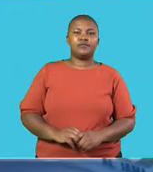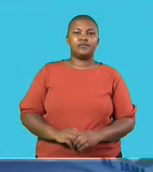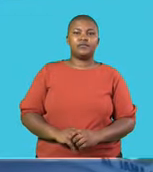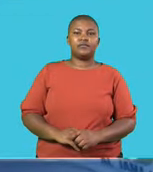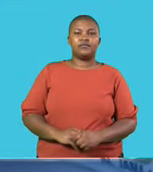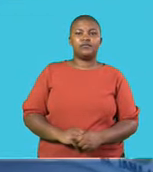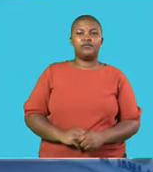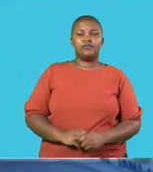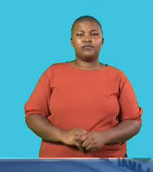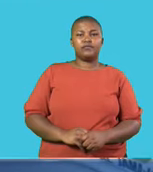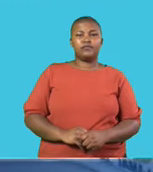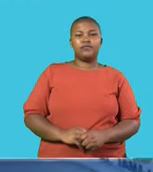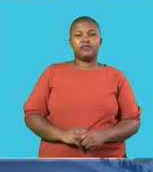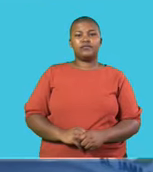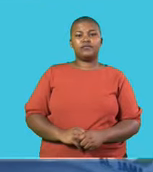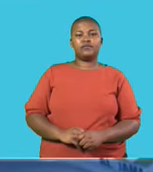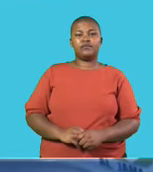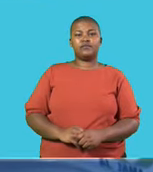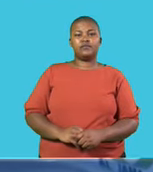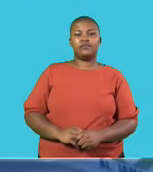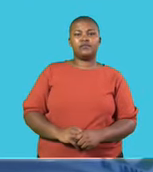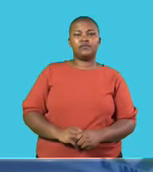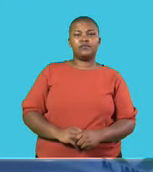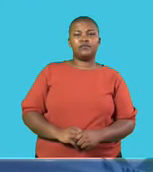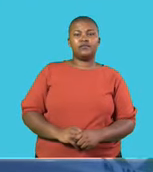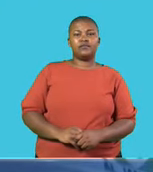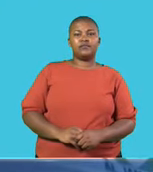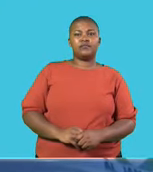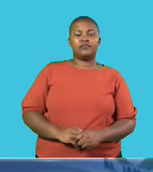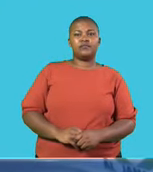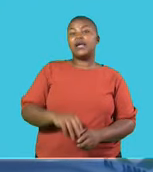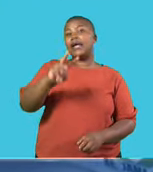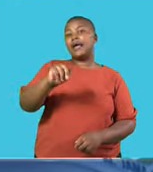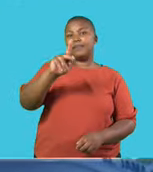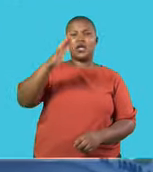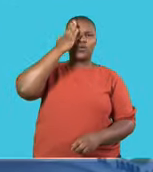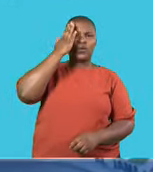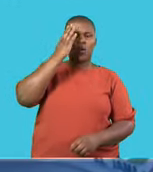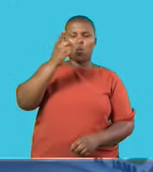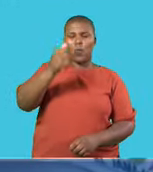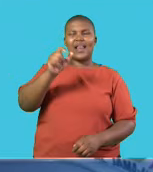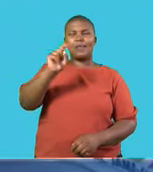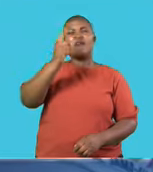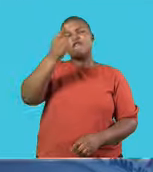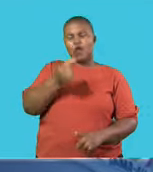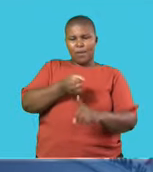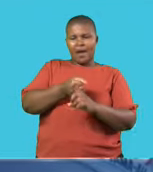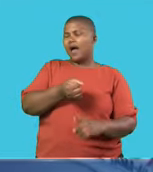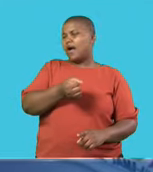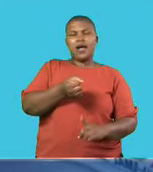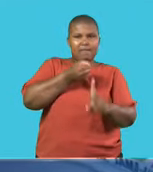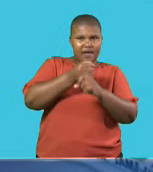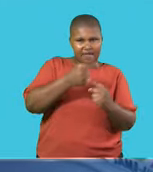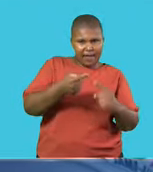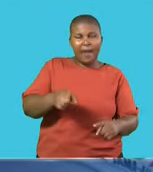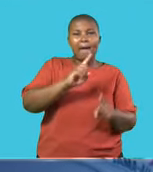luka-2024. The MK, we know that it's a liberation movement, not a liberation movement rather, but it's an armed resistance movement.